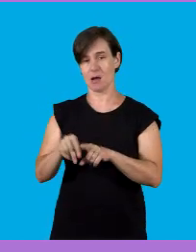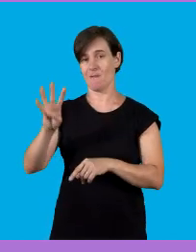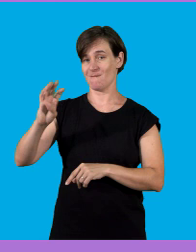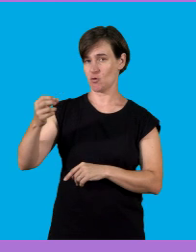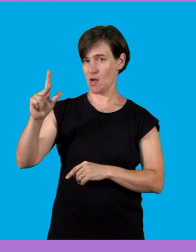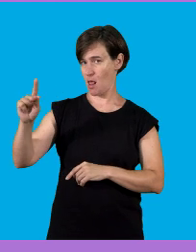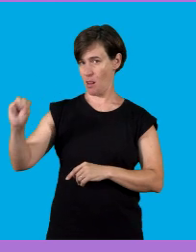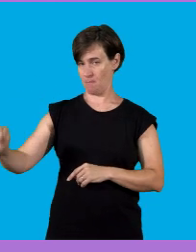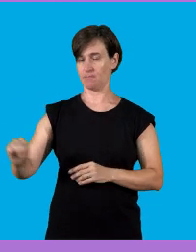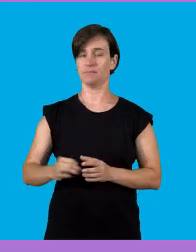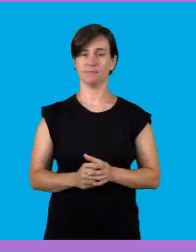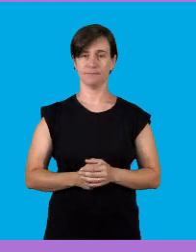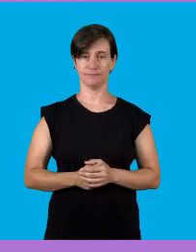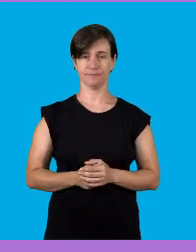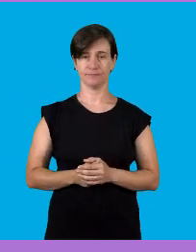to 40